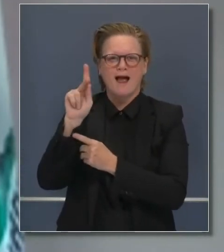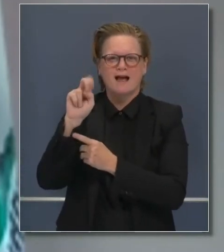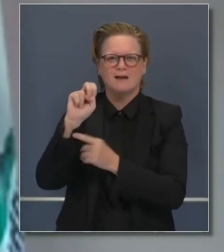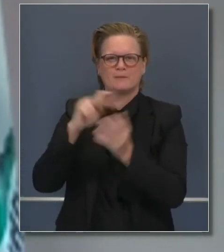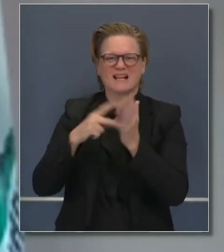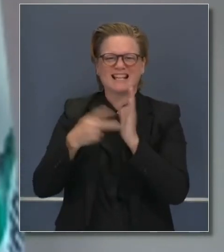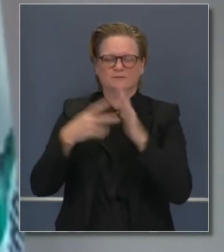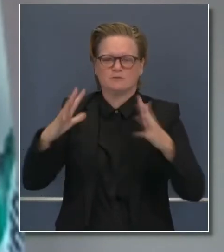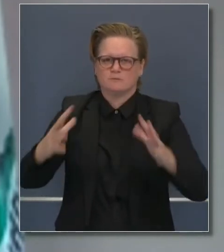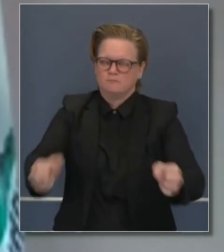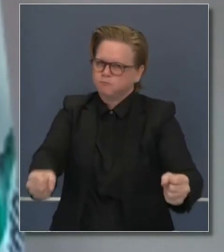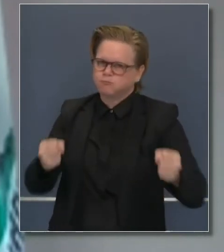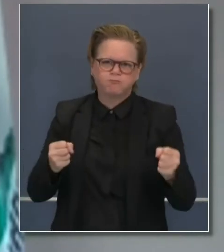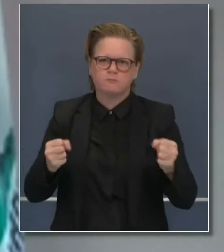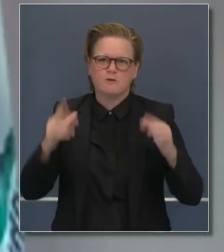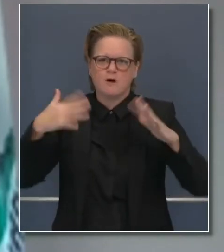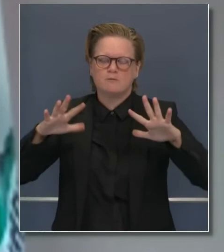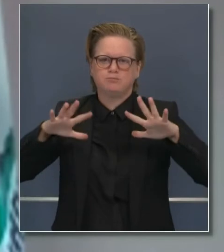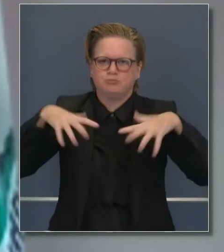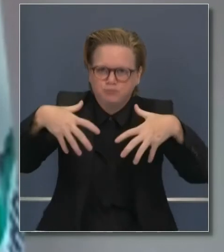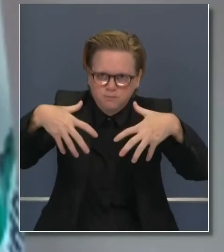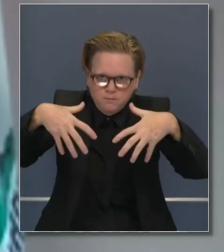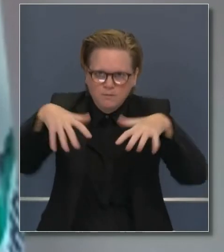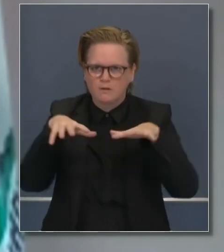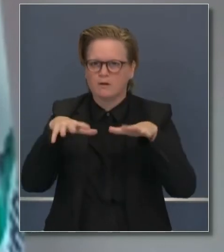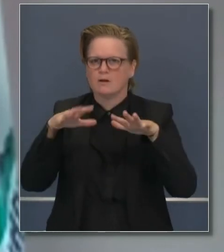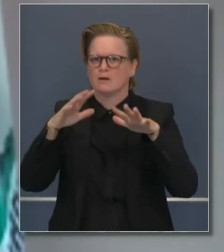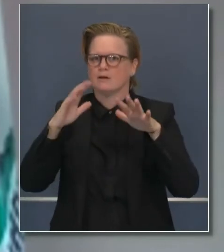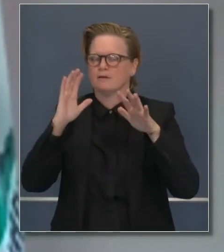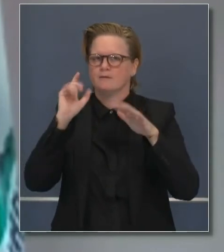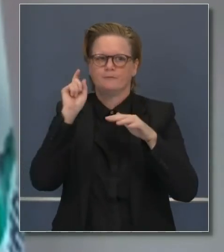tier appropriate to their data within the blueprint.